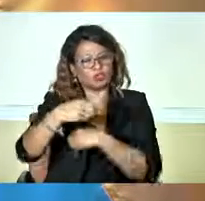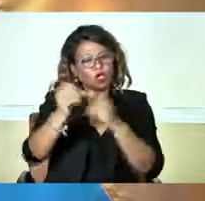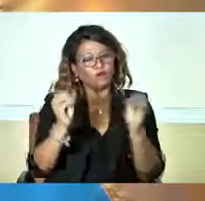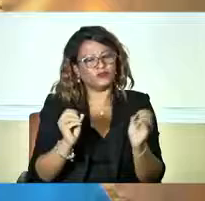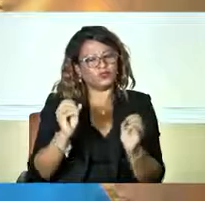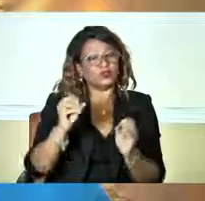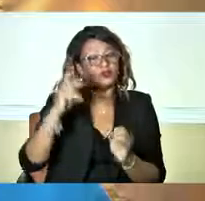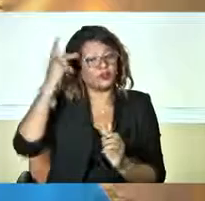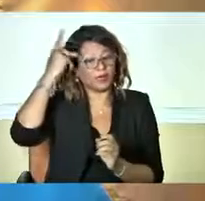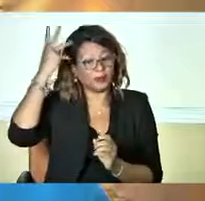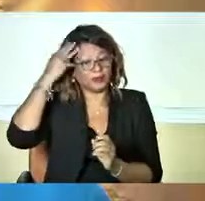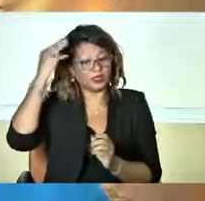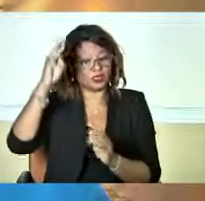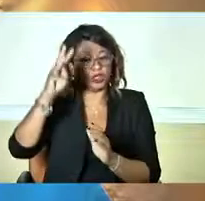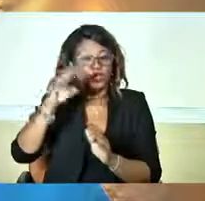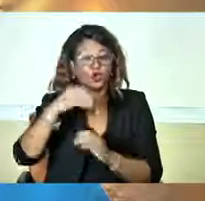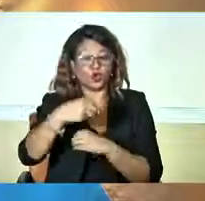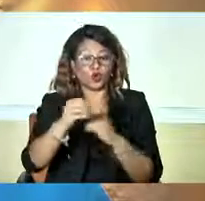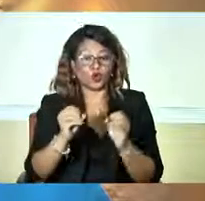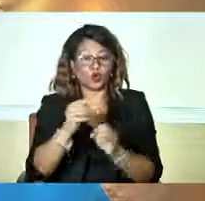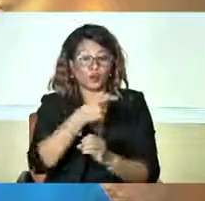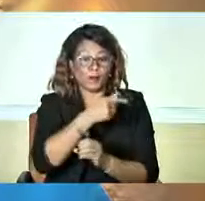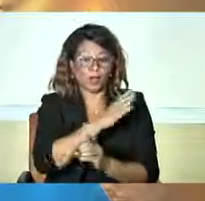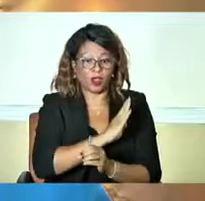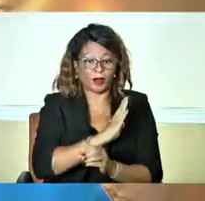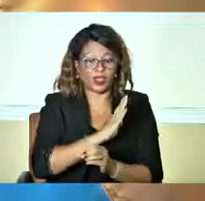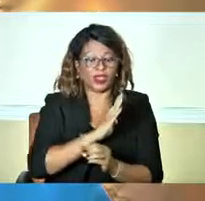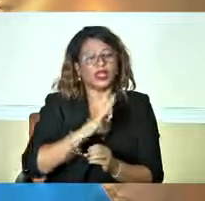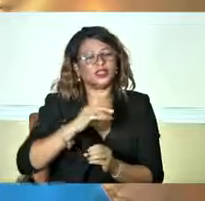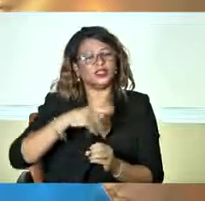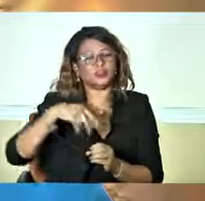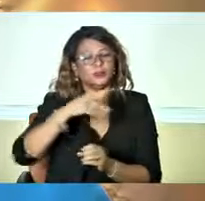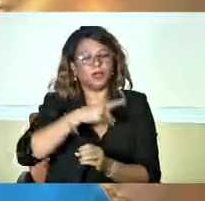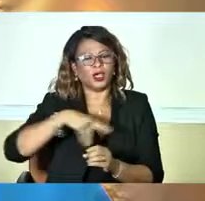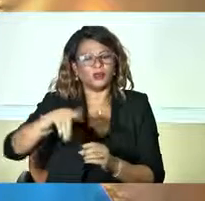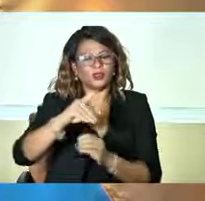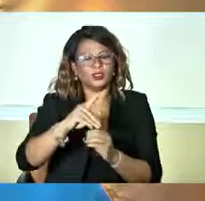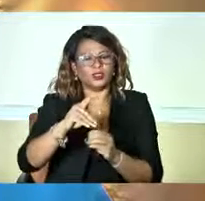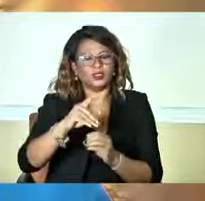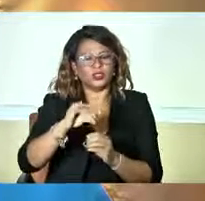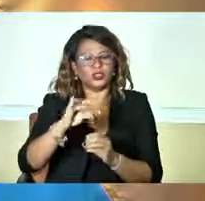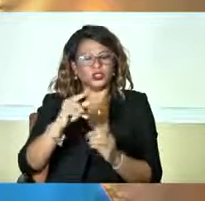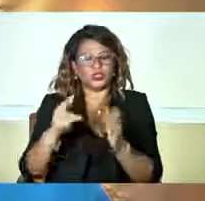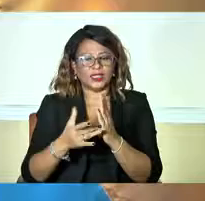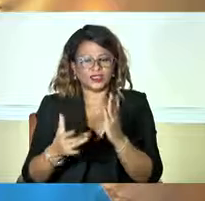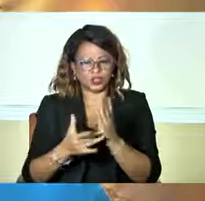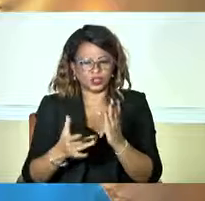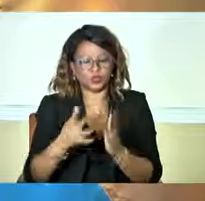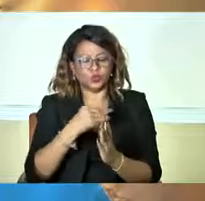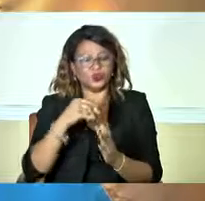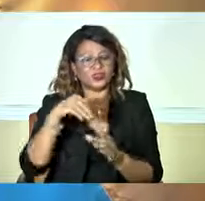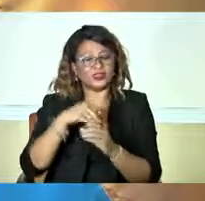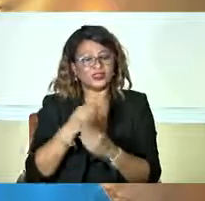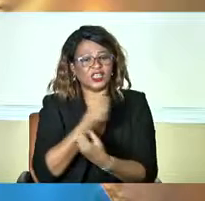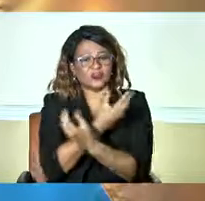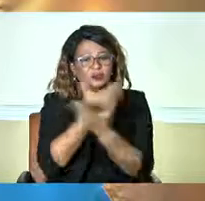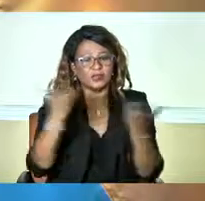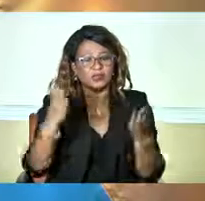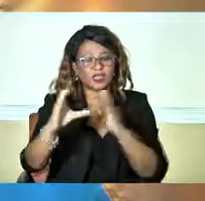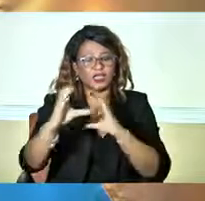Prime Minister, Grand Bahama, and the Department of Transformation and Digitization, which is the Information